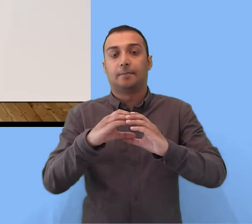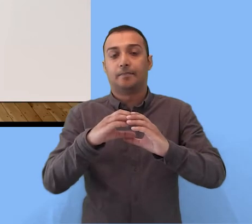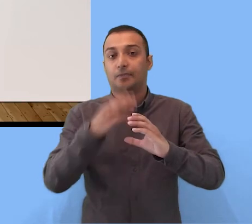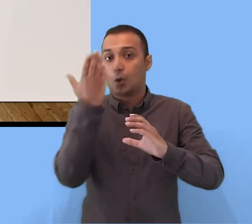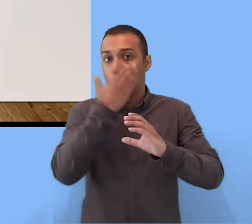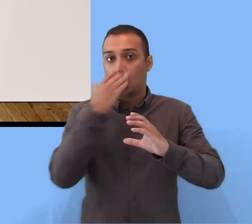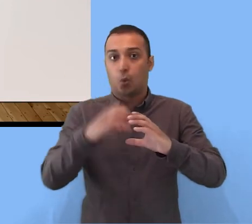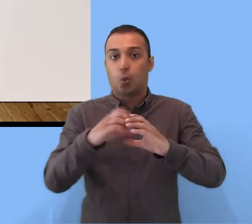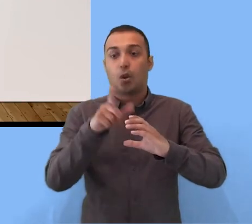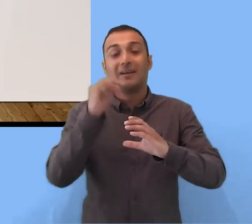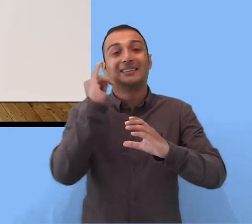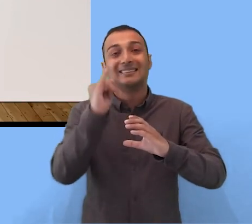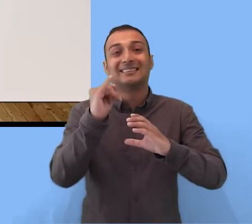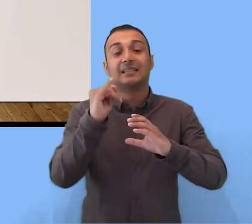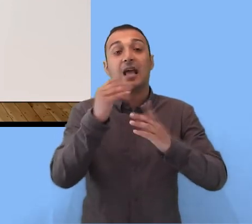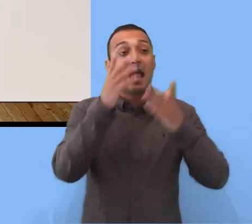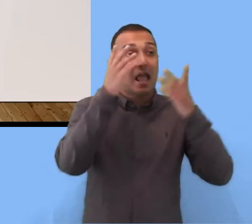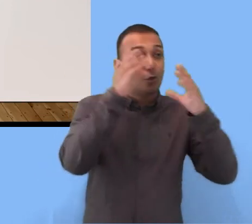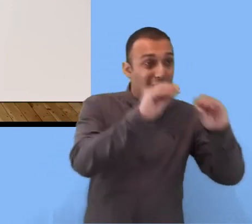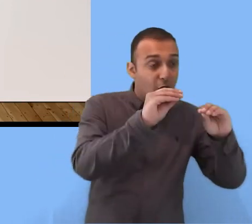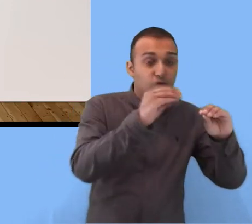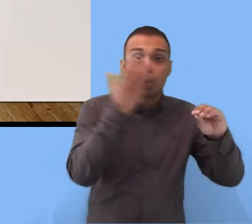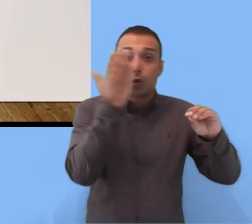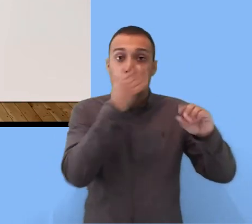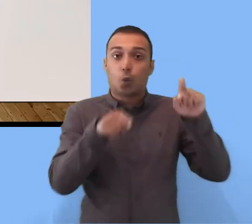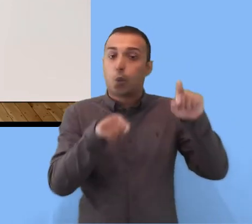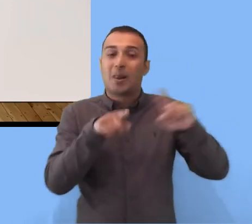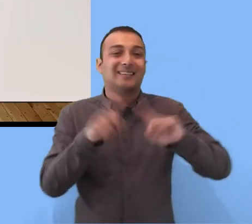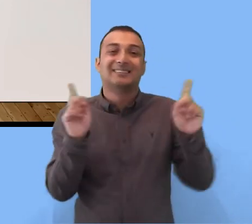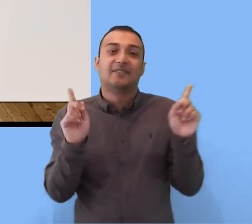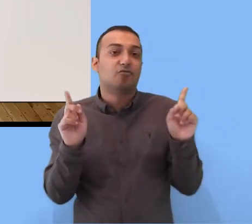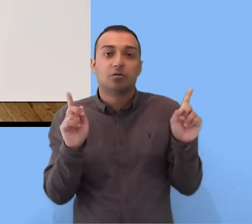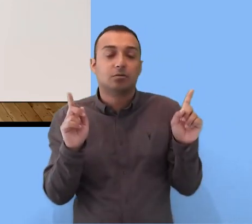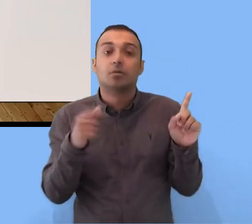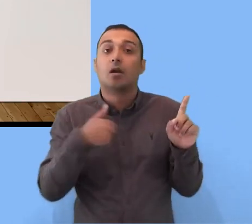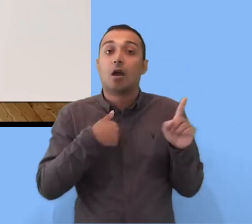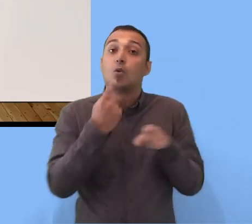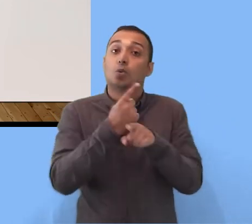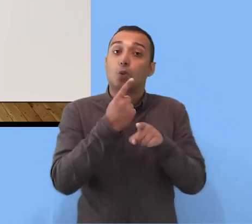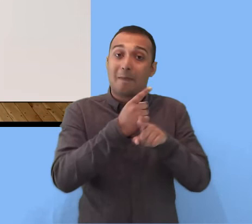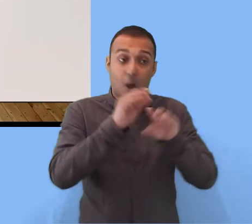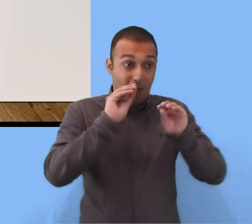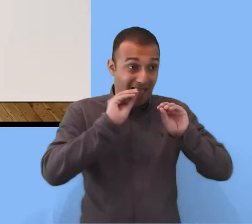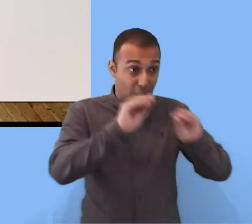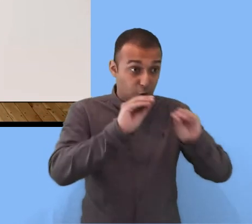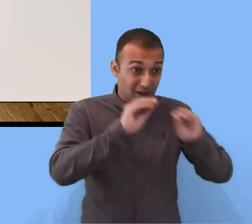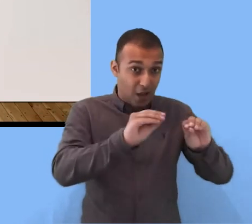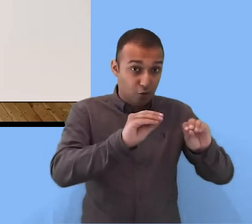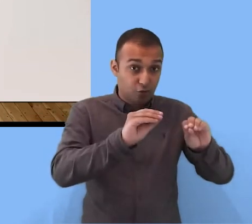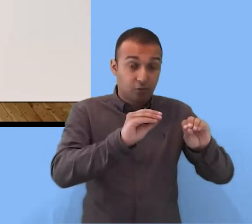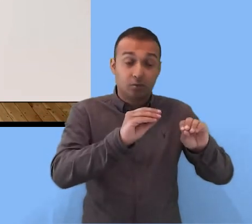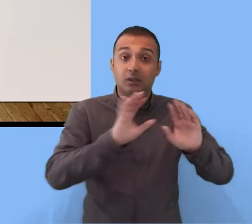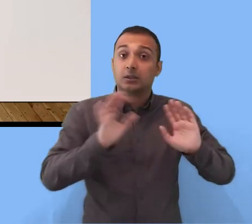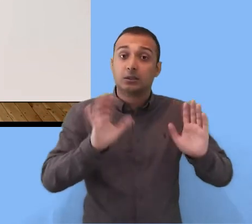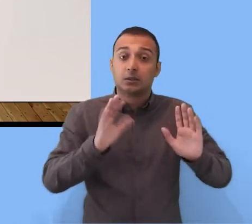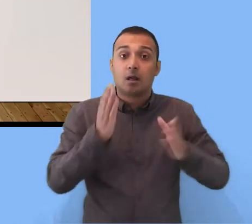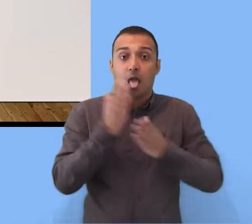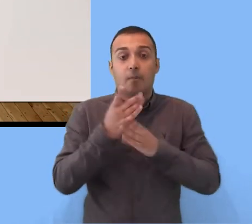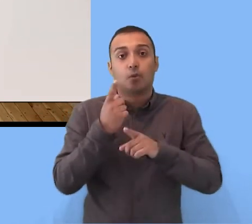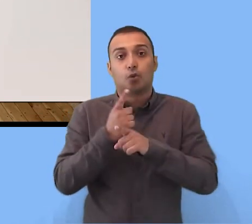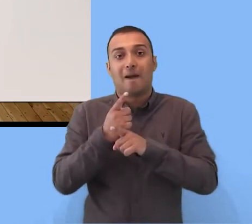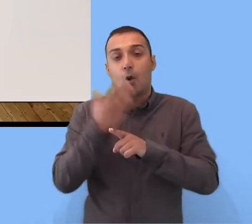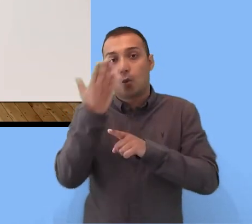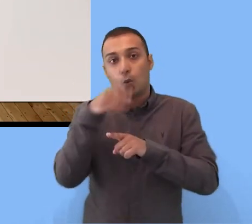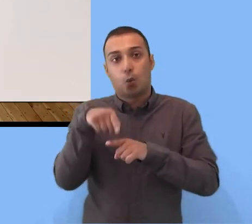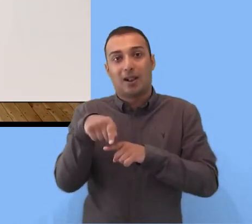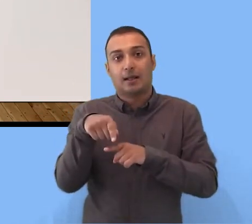is we confuse those last two terms. We talk about education when we actually mean schooling, and that's one of the reasons that we shut parents out,